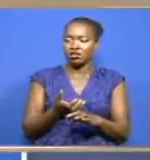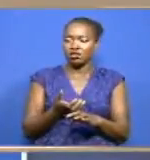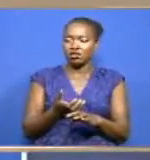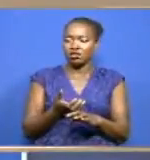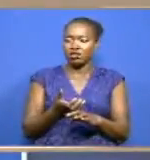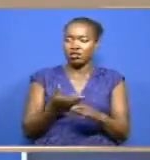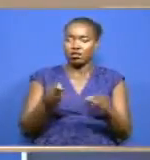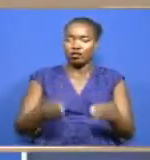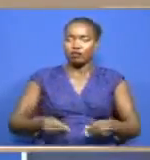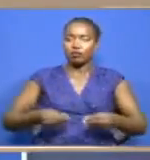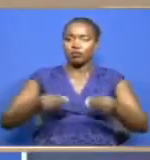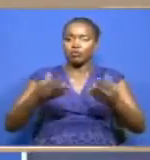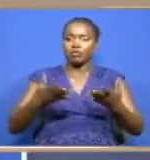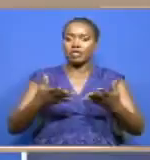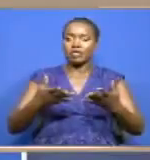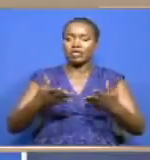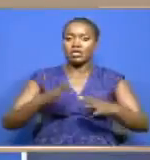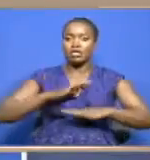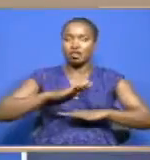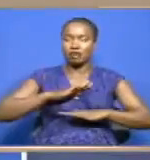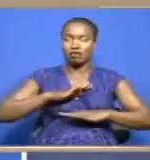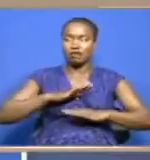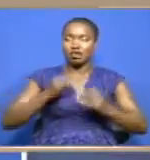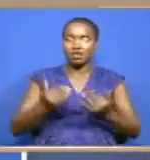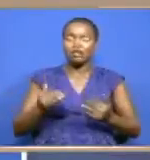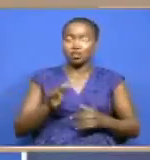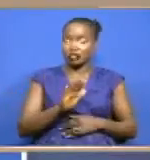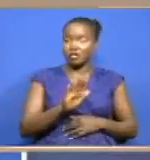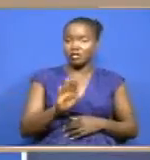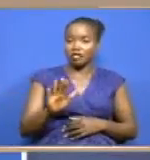to provide adequately for their children.